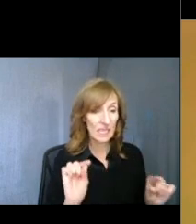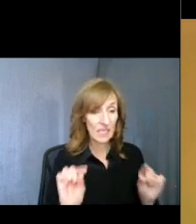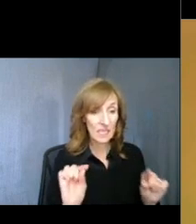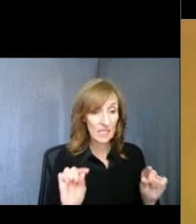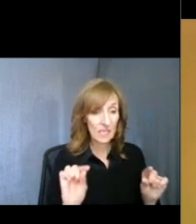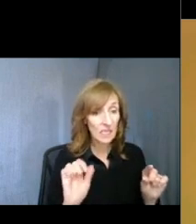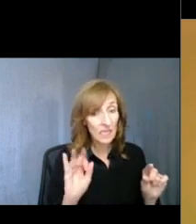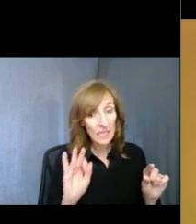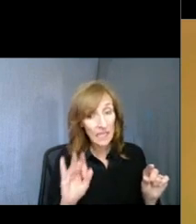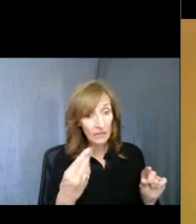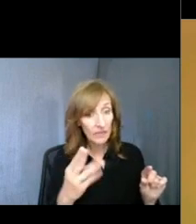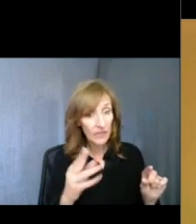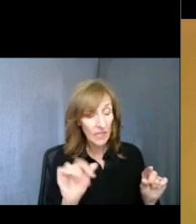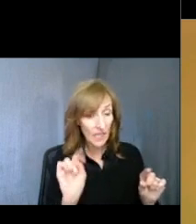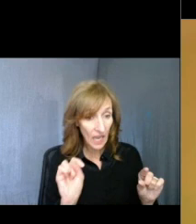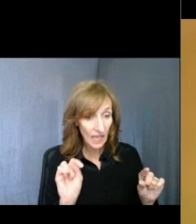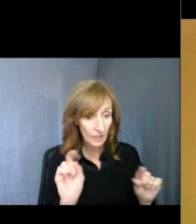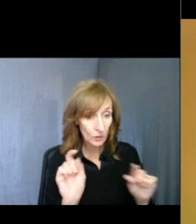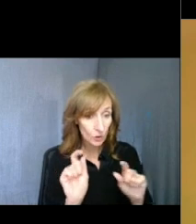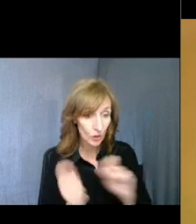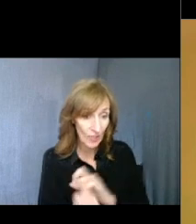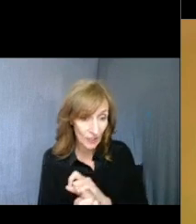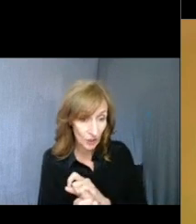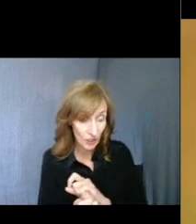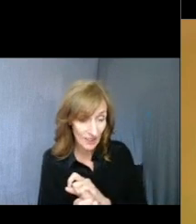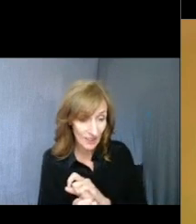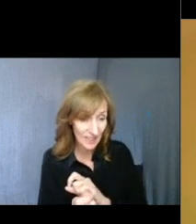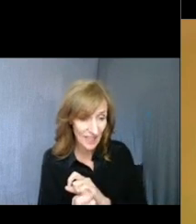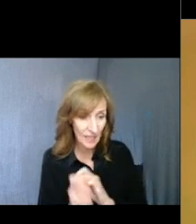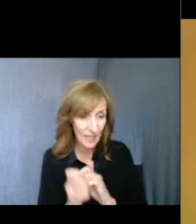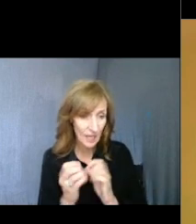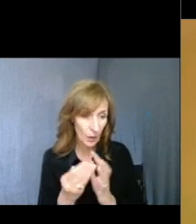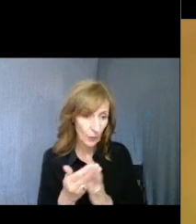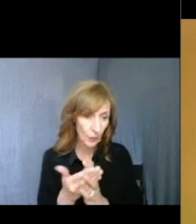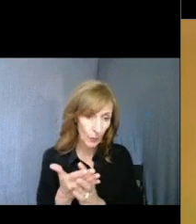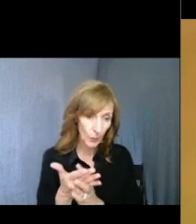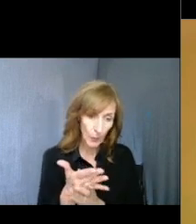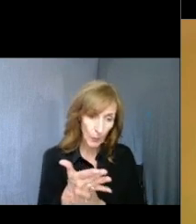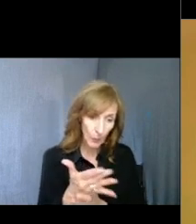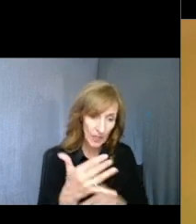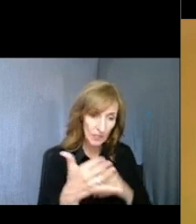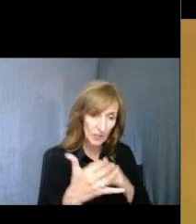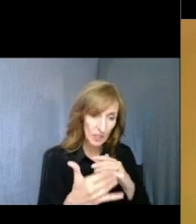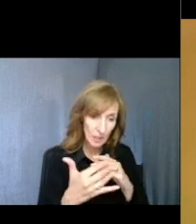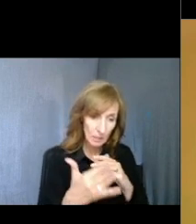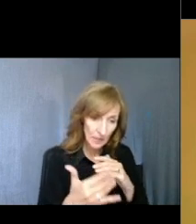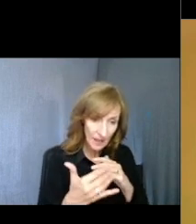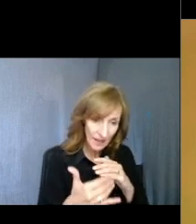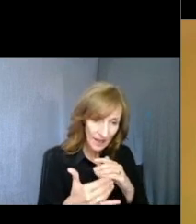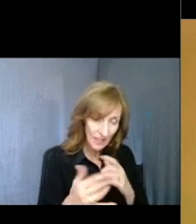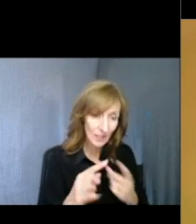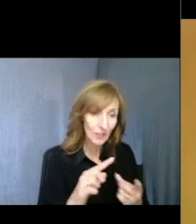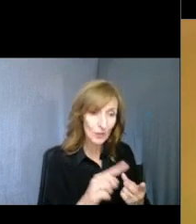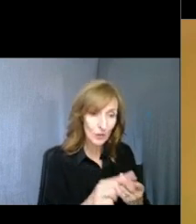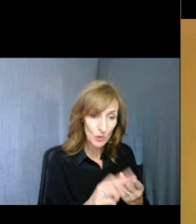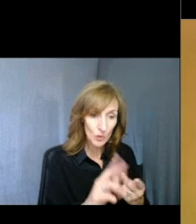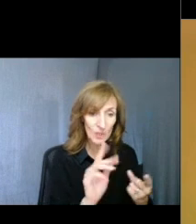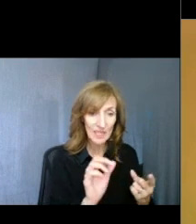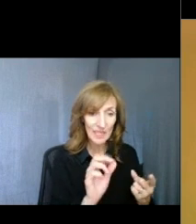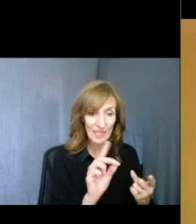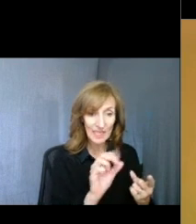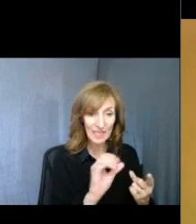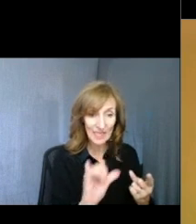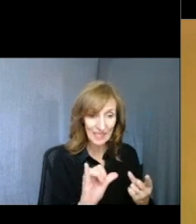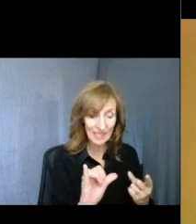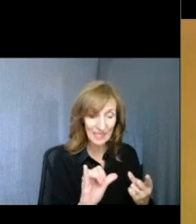different substances that enter the bloodstream and obviously make it to the kidney. And he thinks, and Dr.